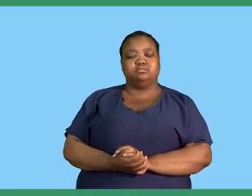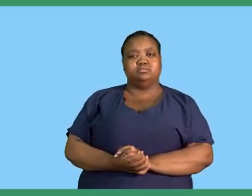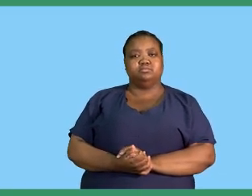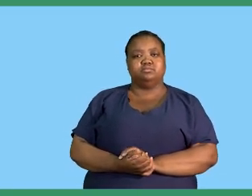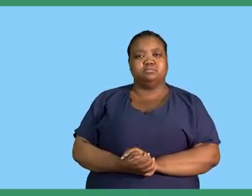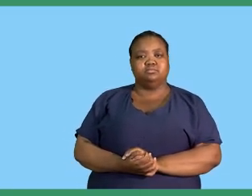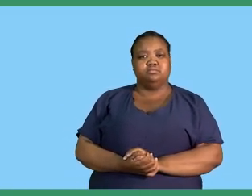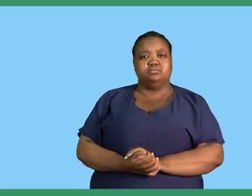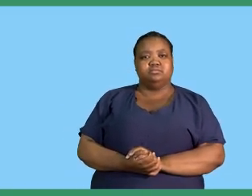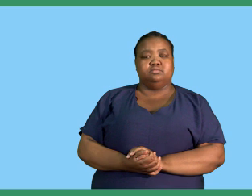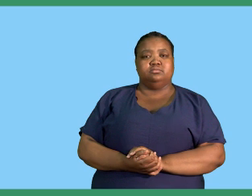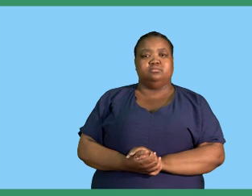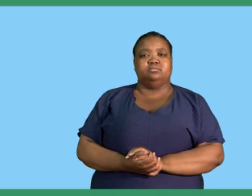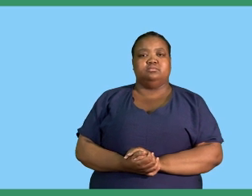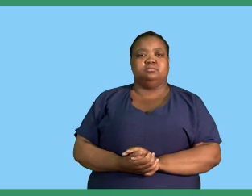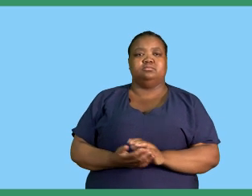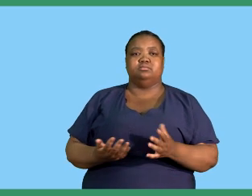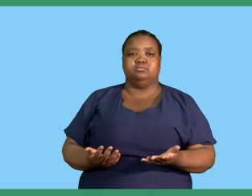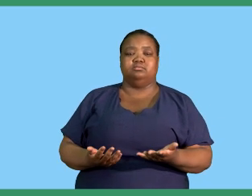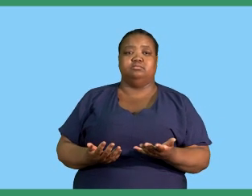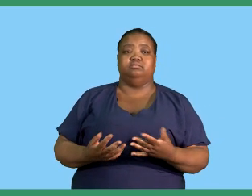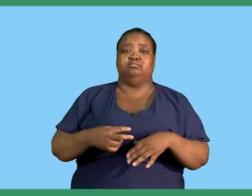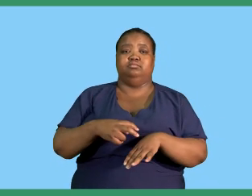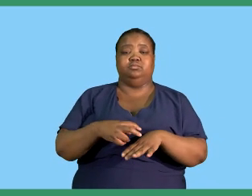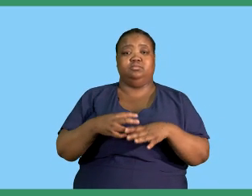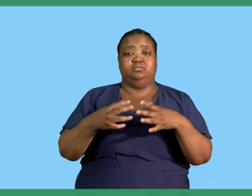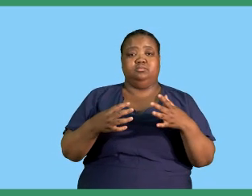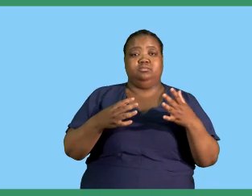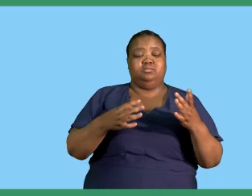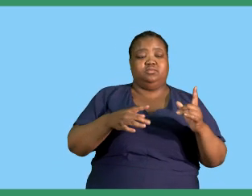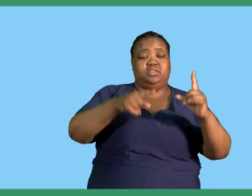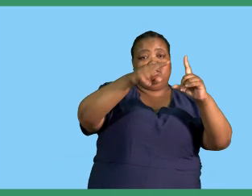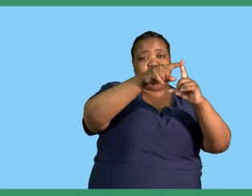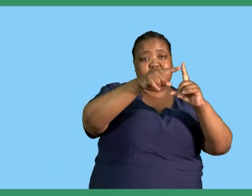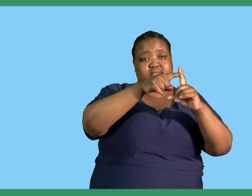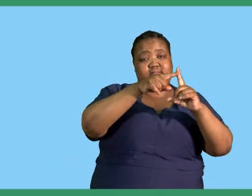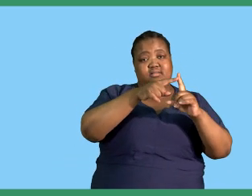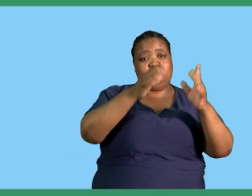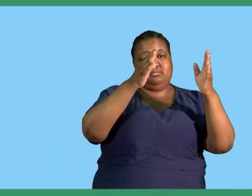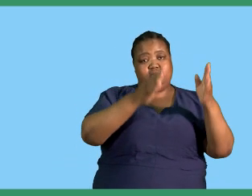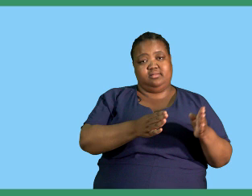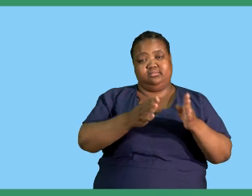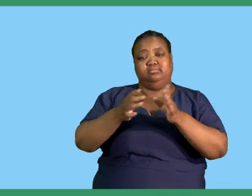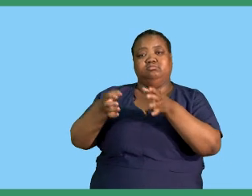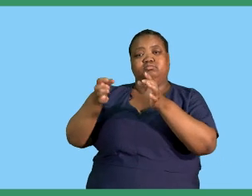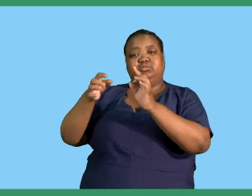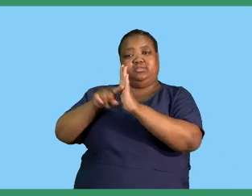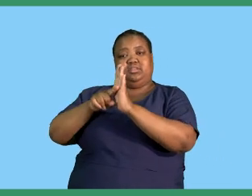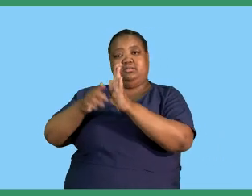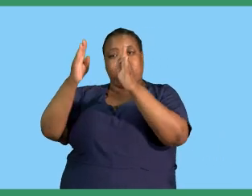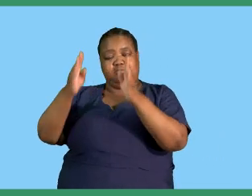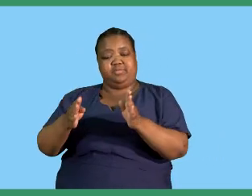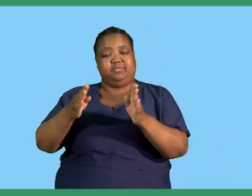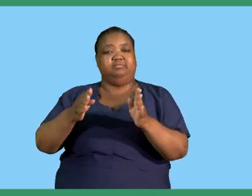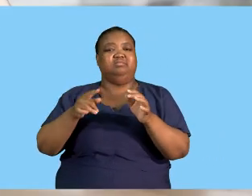You need to draw up the advantages and disadvantages of a strategy. So with our chosen strategy, what are the benefits of